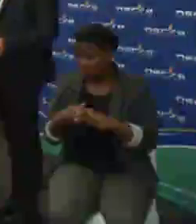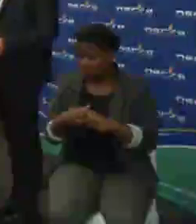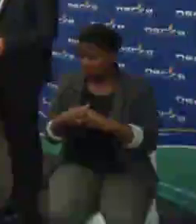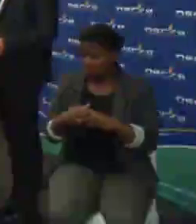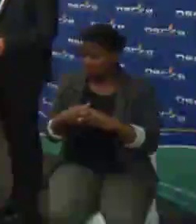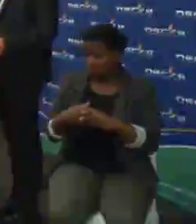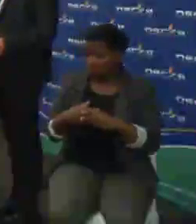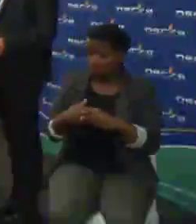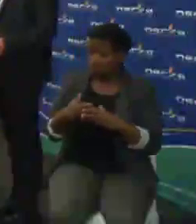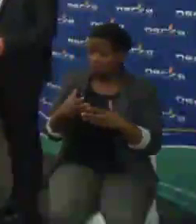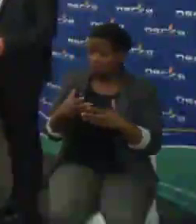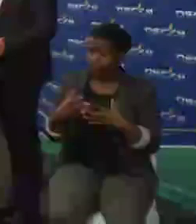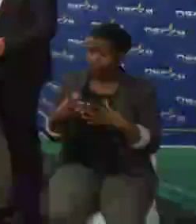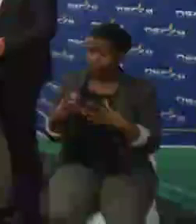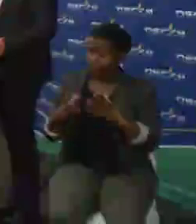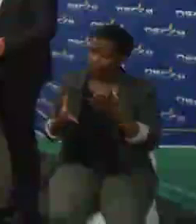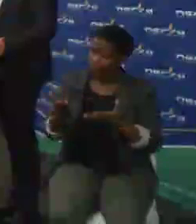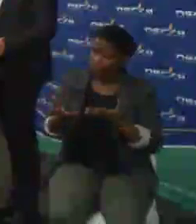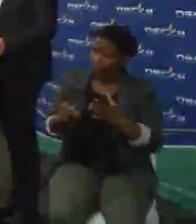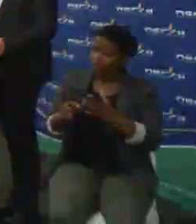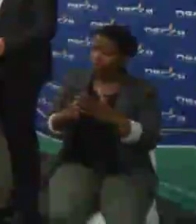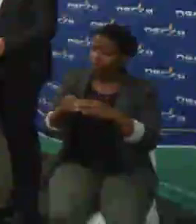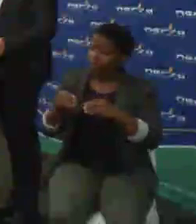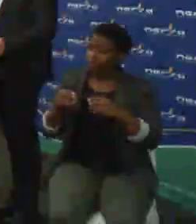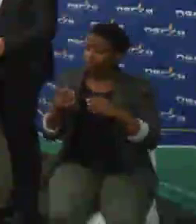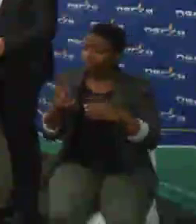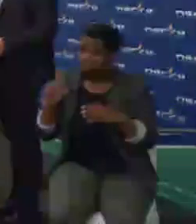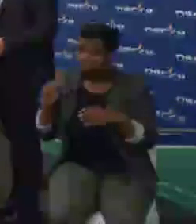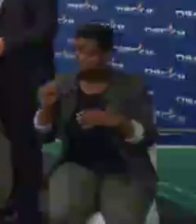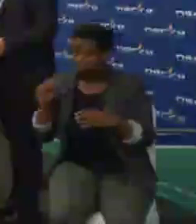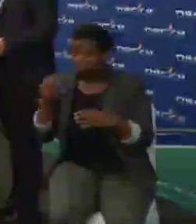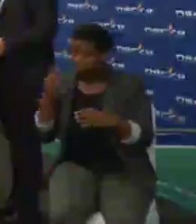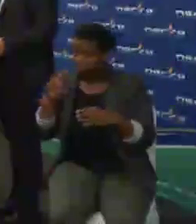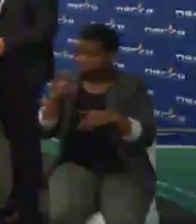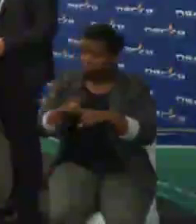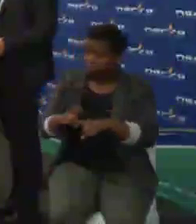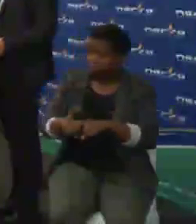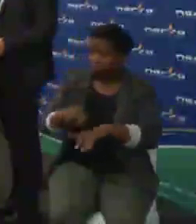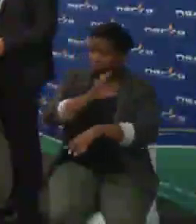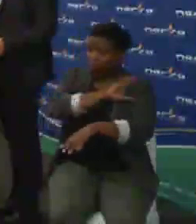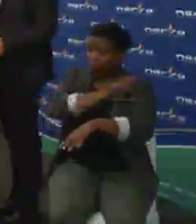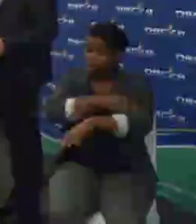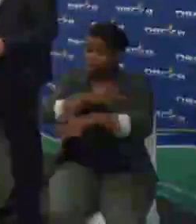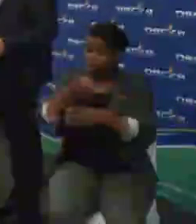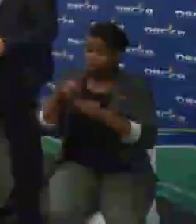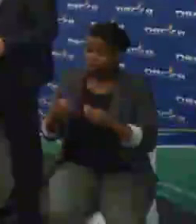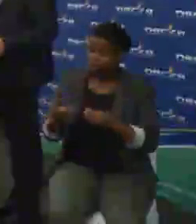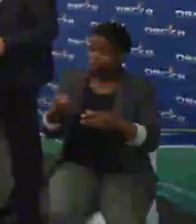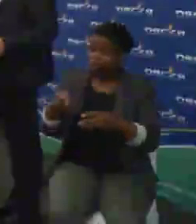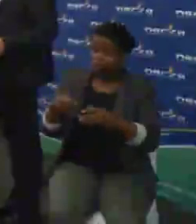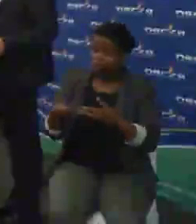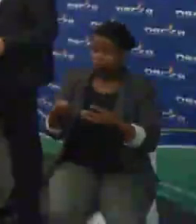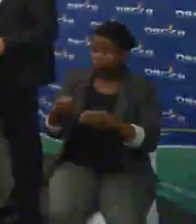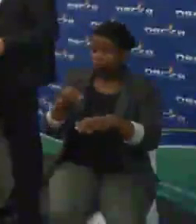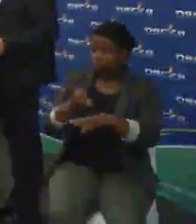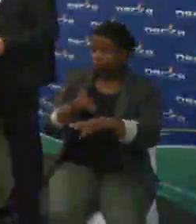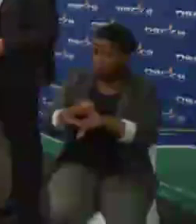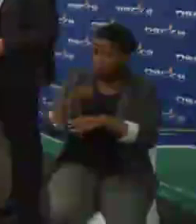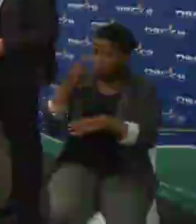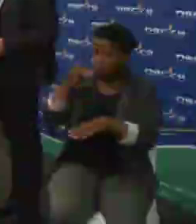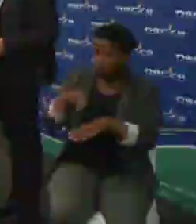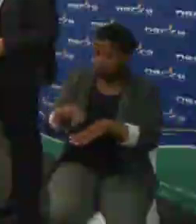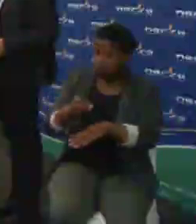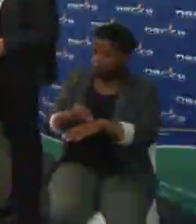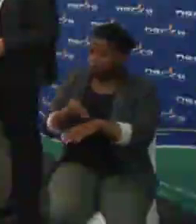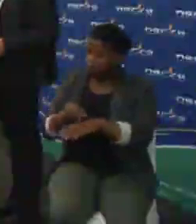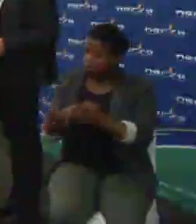many. More and more of our members are interested in being independent from the normal power grid. And so the fundamental problem we're facing in